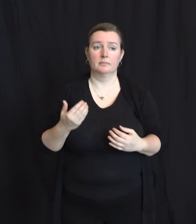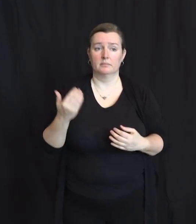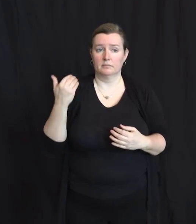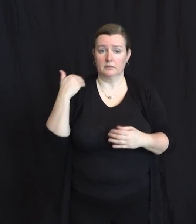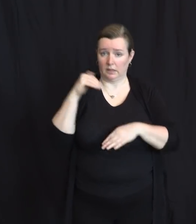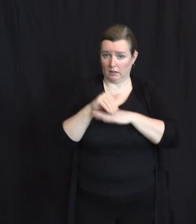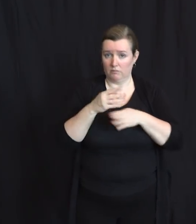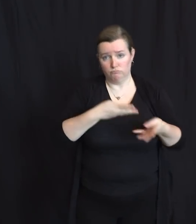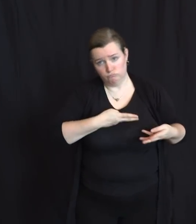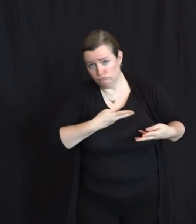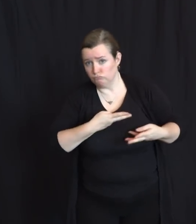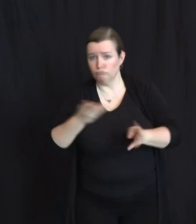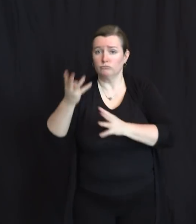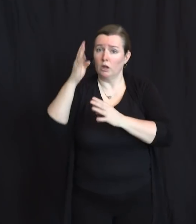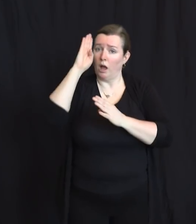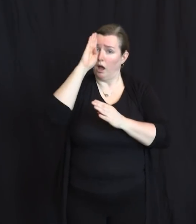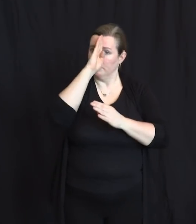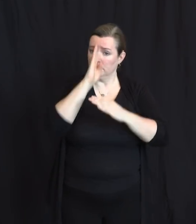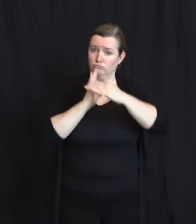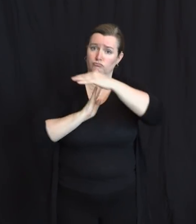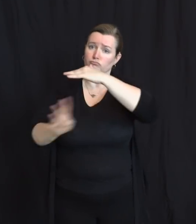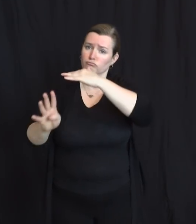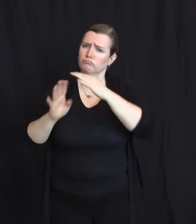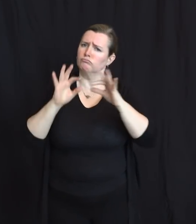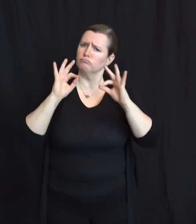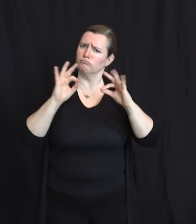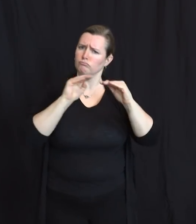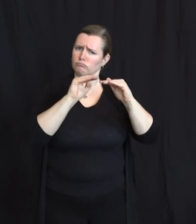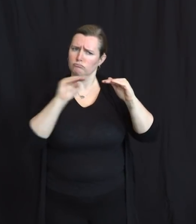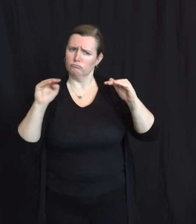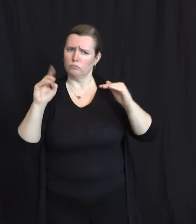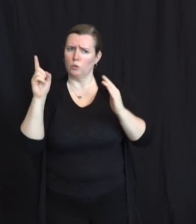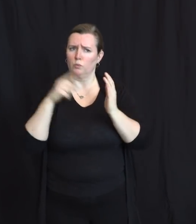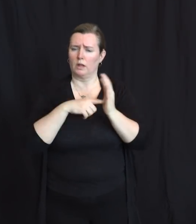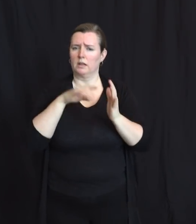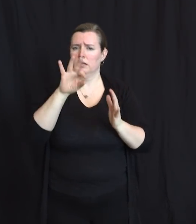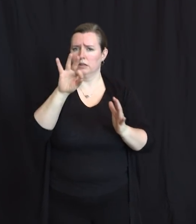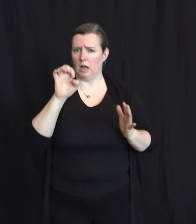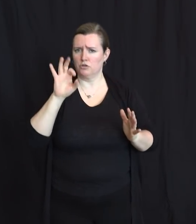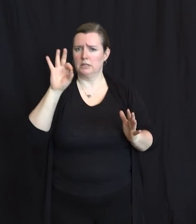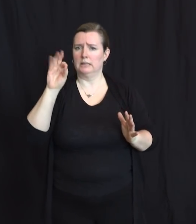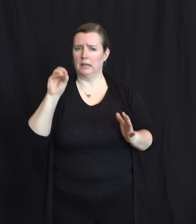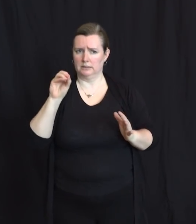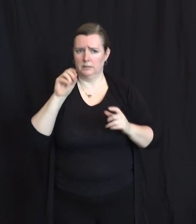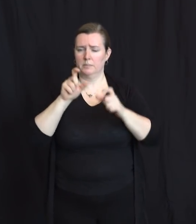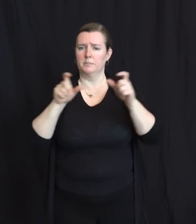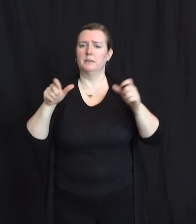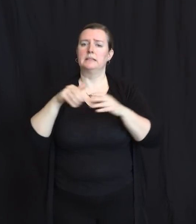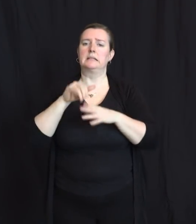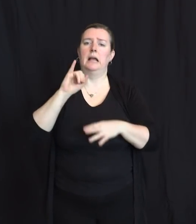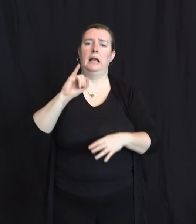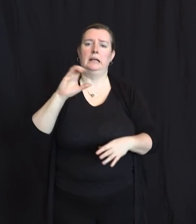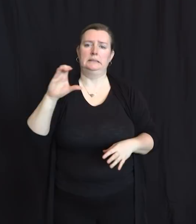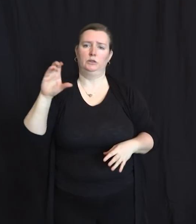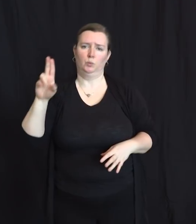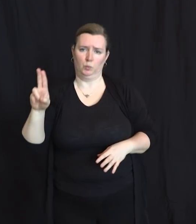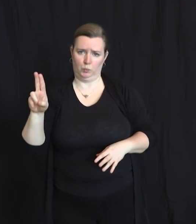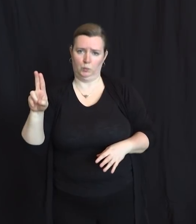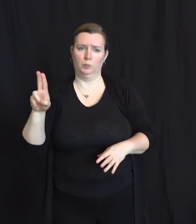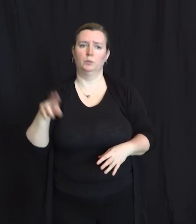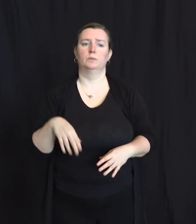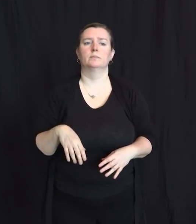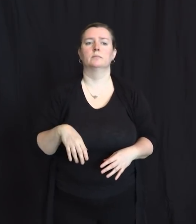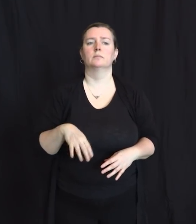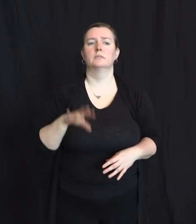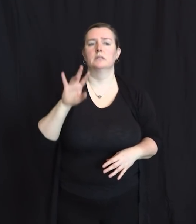last 2 days. There are 1,990 individuals in critical care, of which 73% are